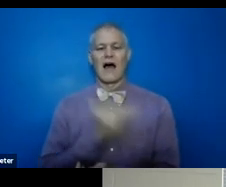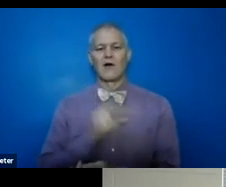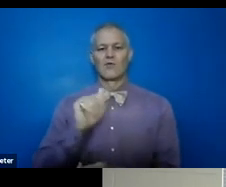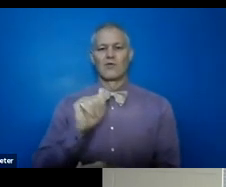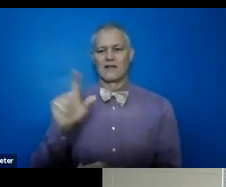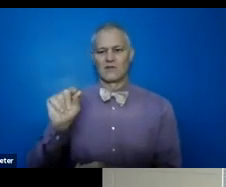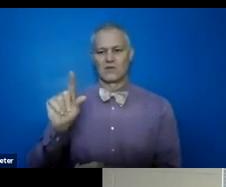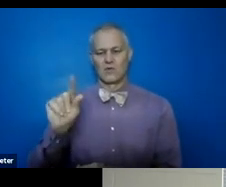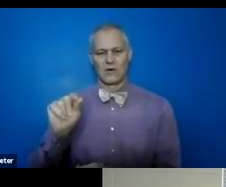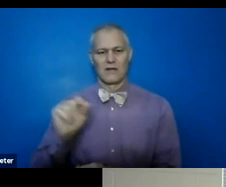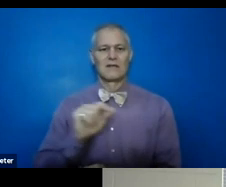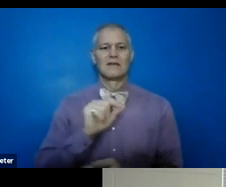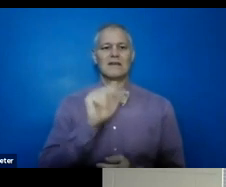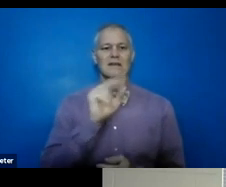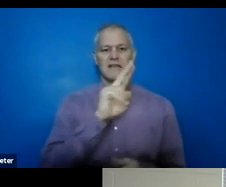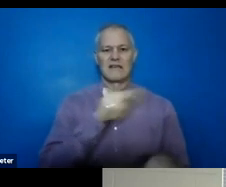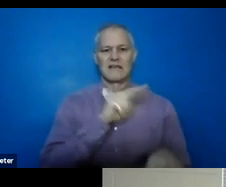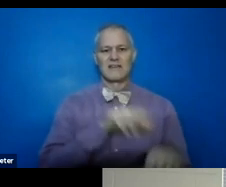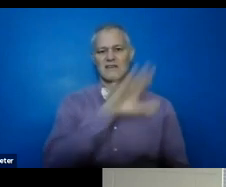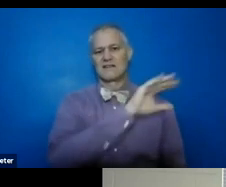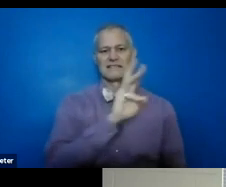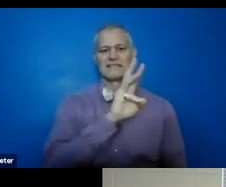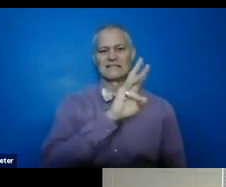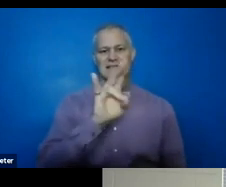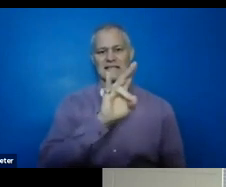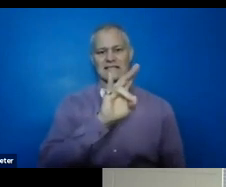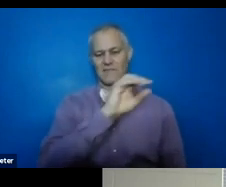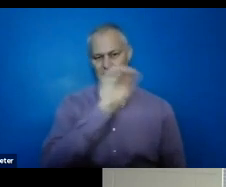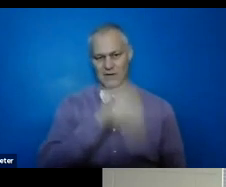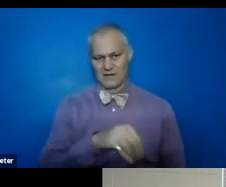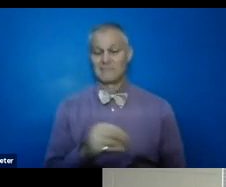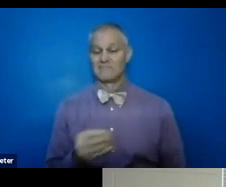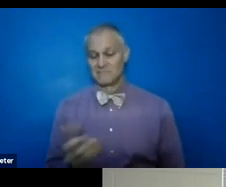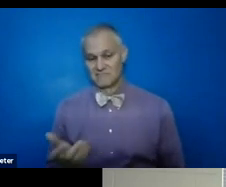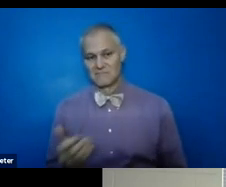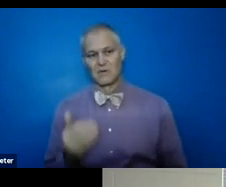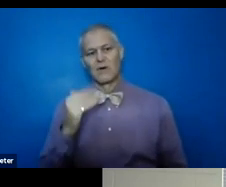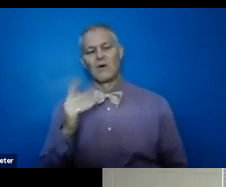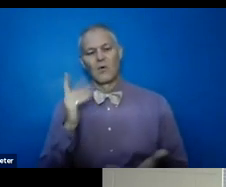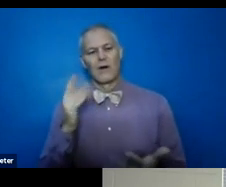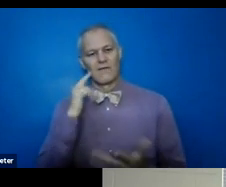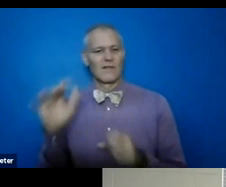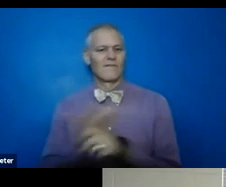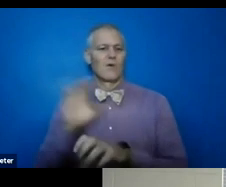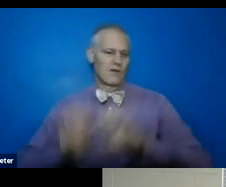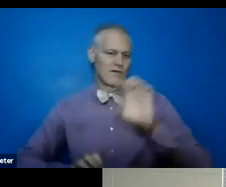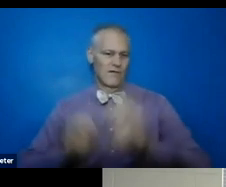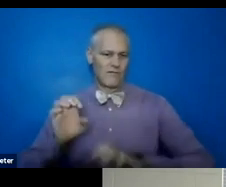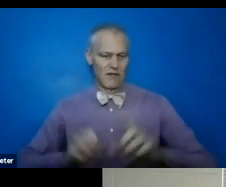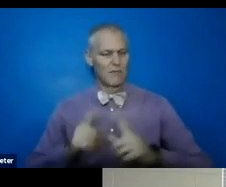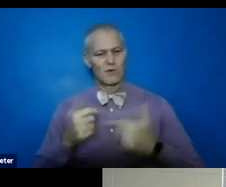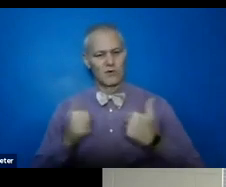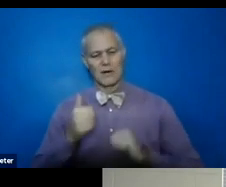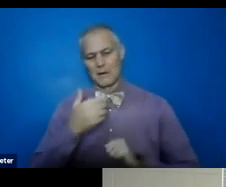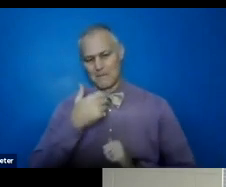rearrest rate is like 67%. Again, we won't know until we actually have an evaluation on the program, but we're doing our best along the